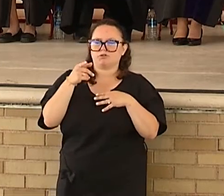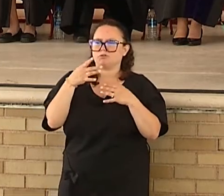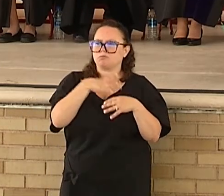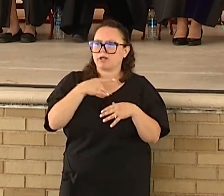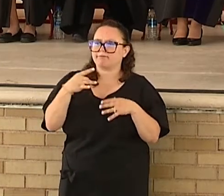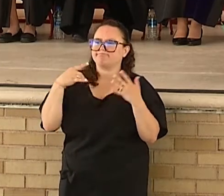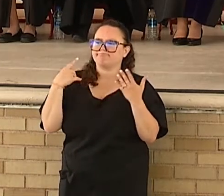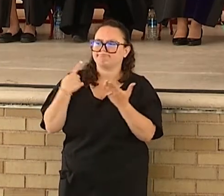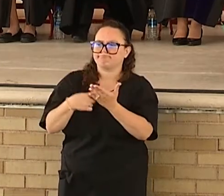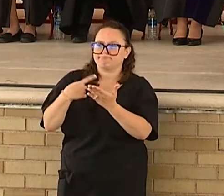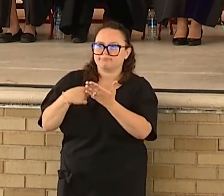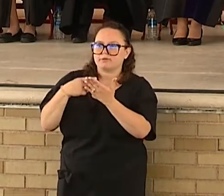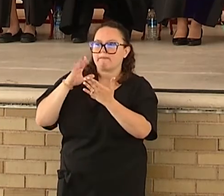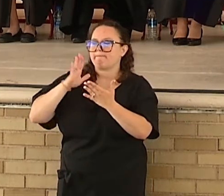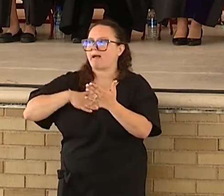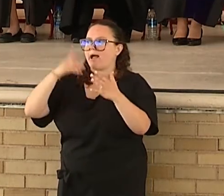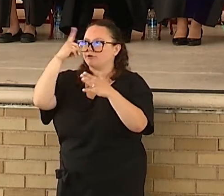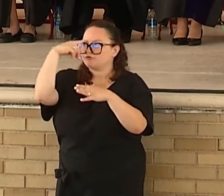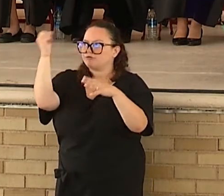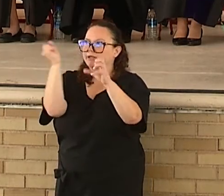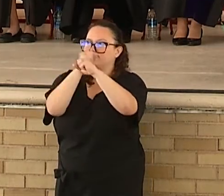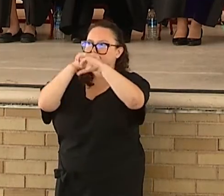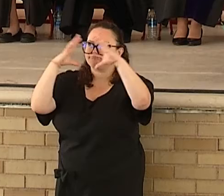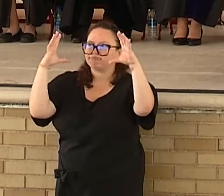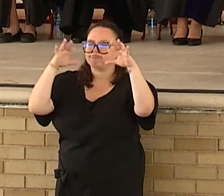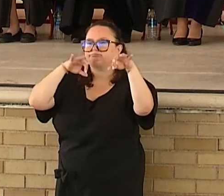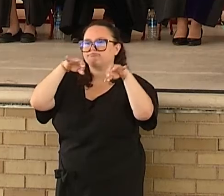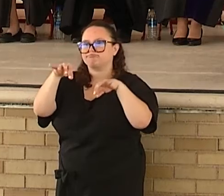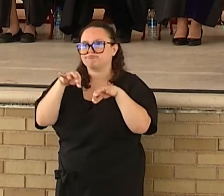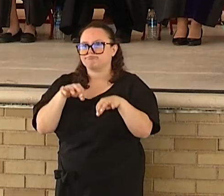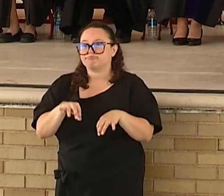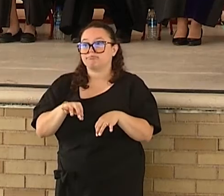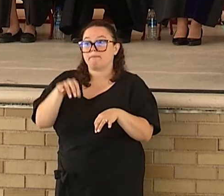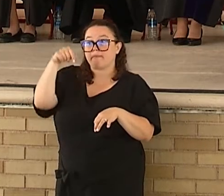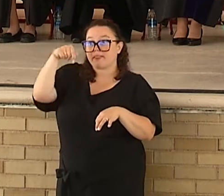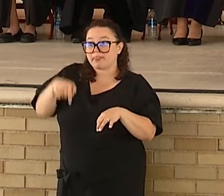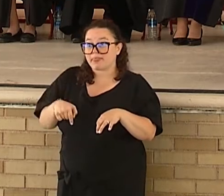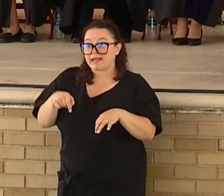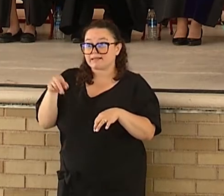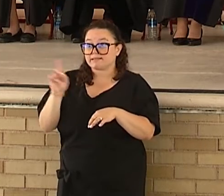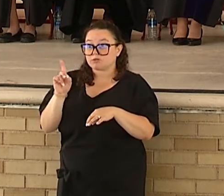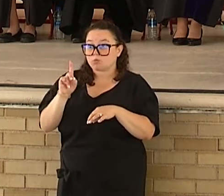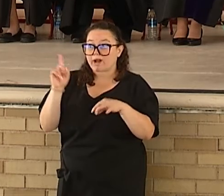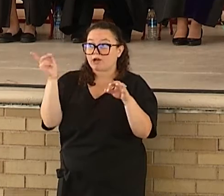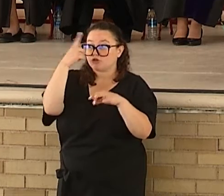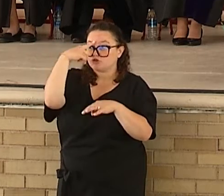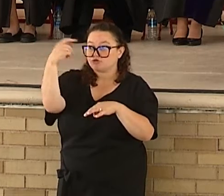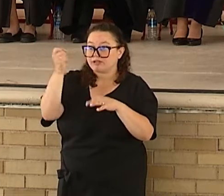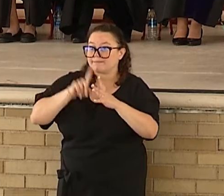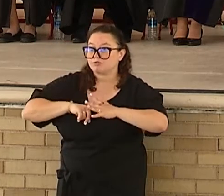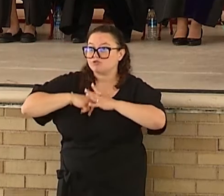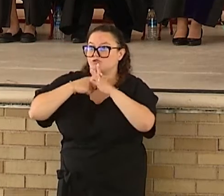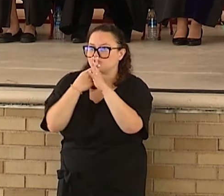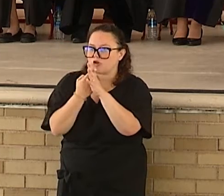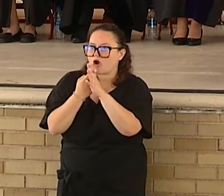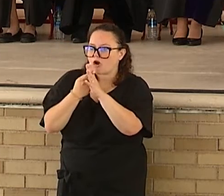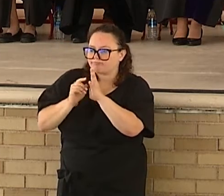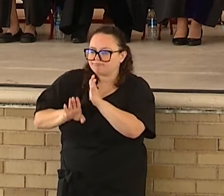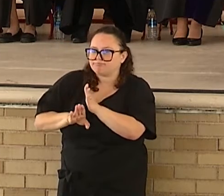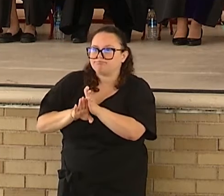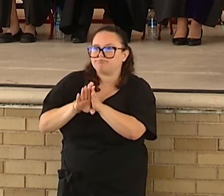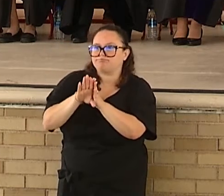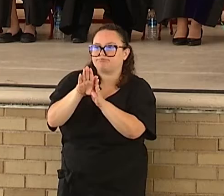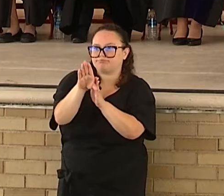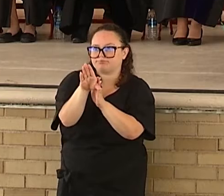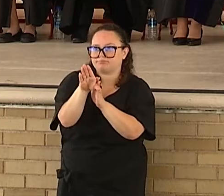this is like a factory for dreams. It's where they're birthed, it's where they grow, it's where they're nurtured. But it's